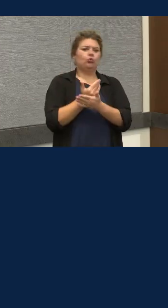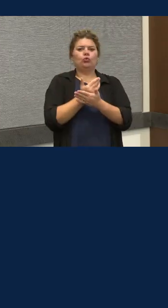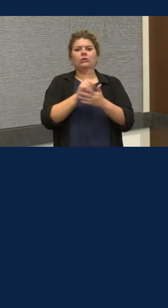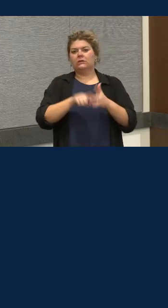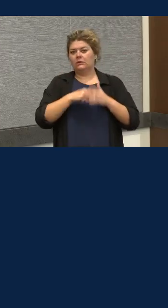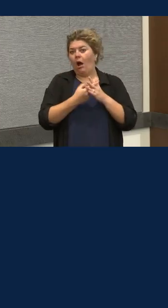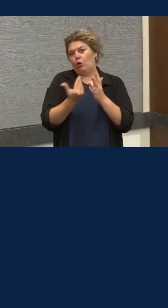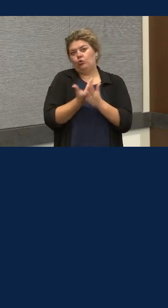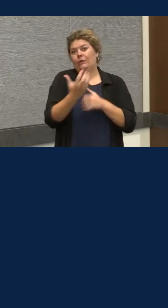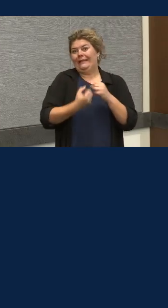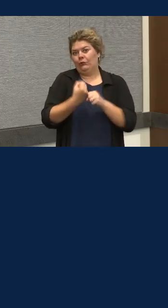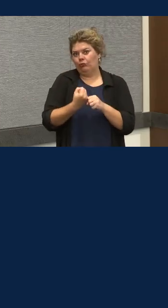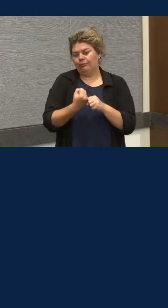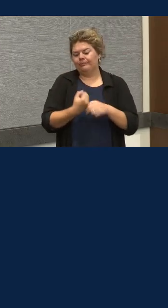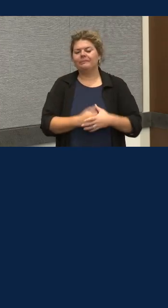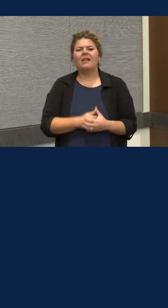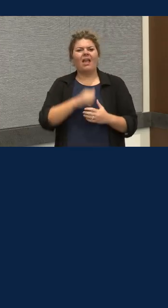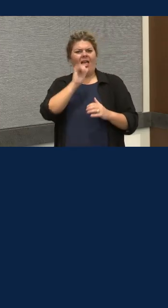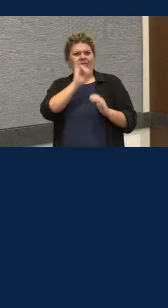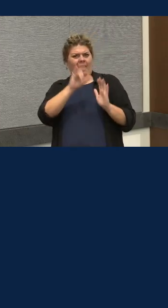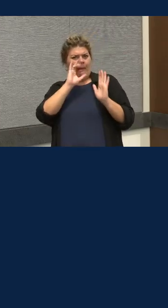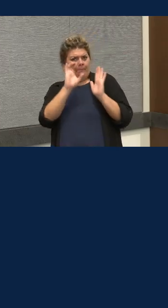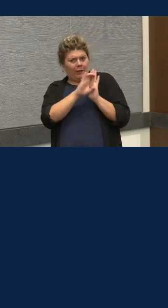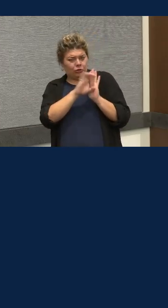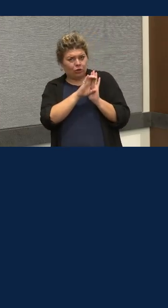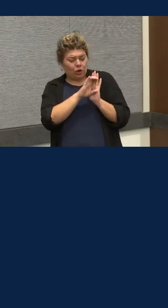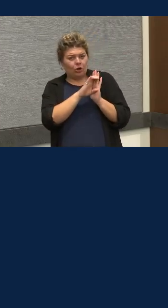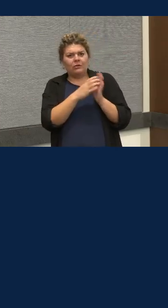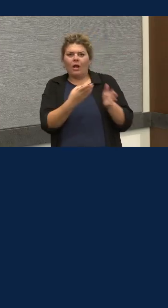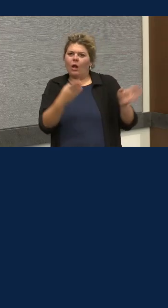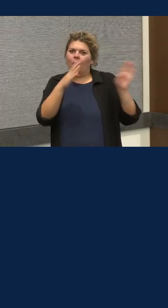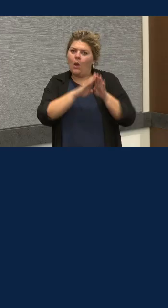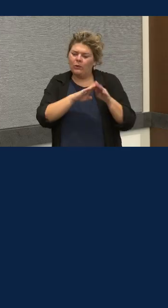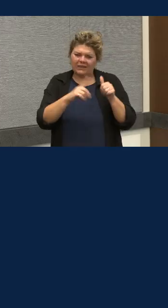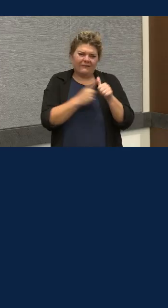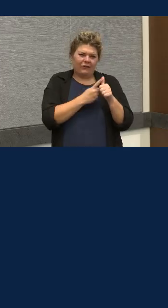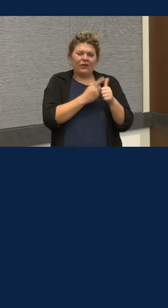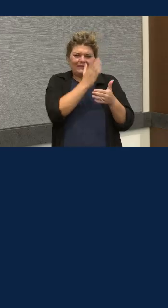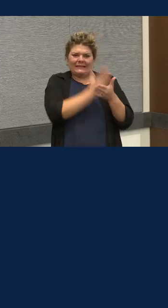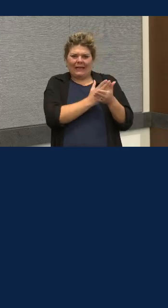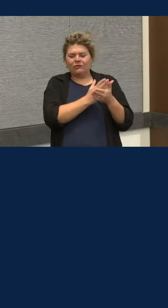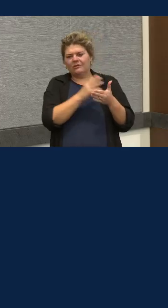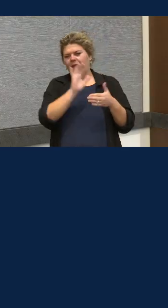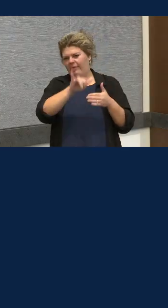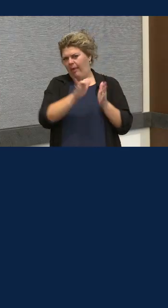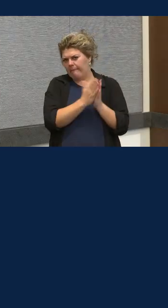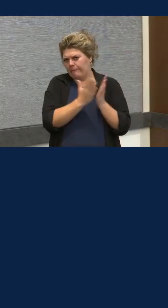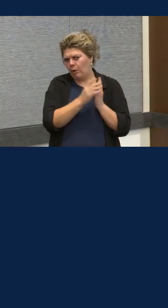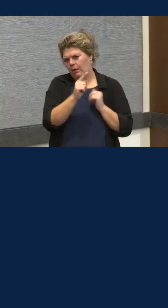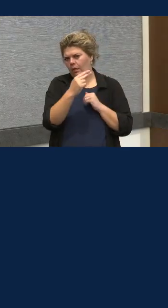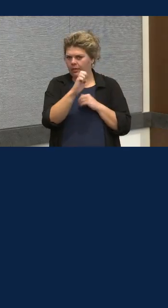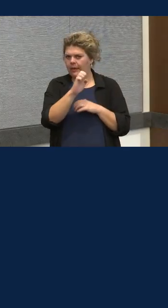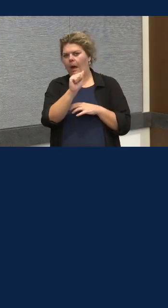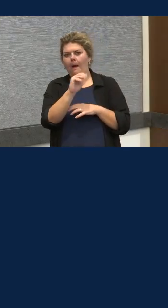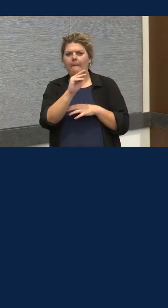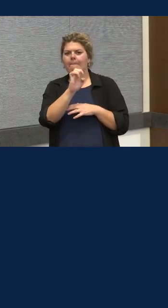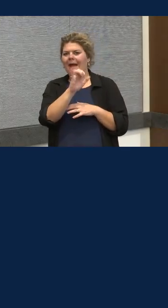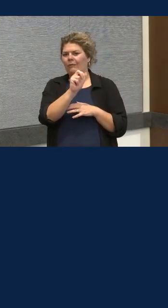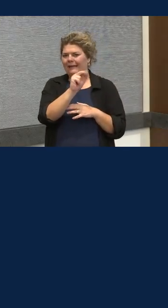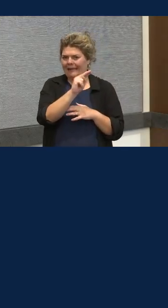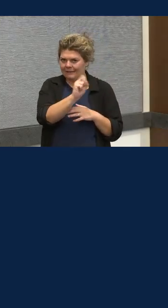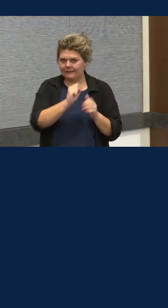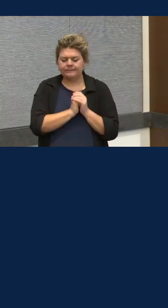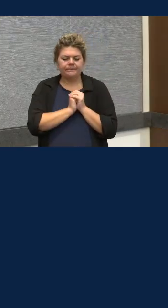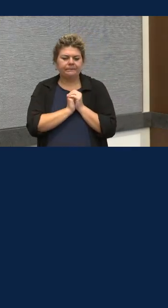a new year. The photograph closes the first section of The Americans. Not until